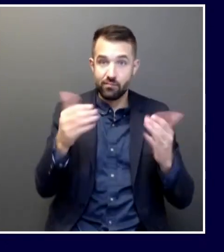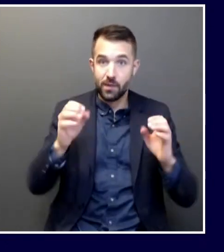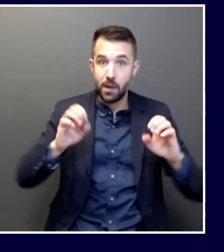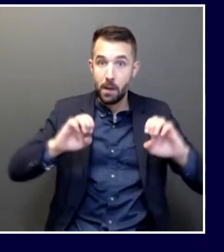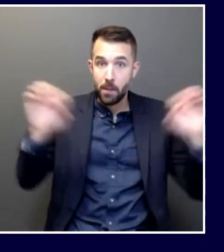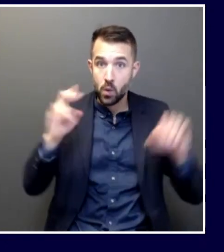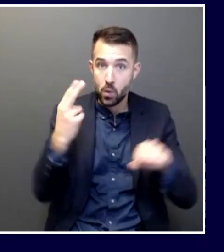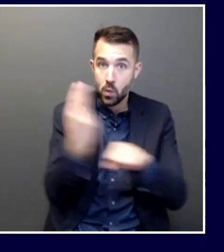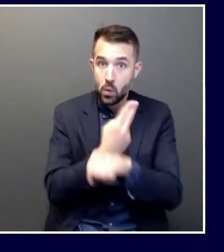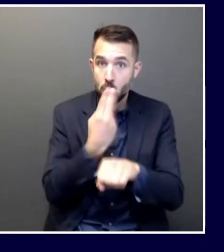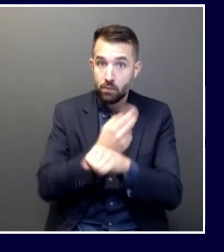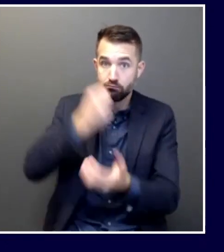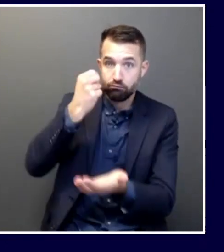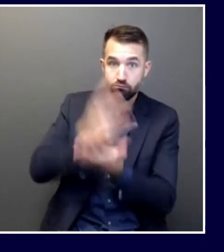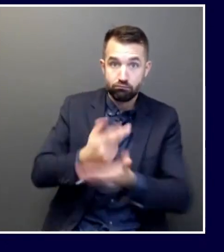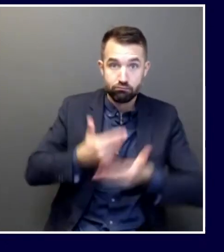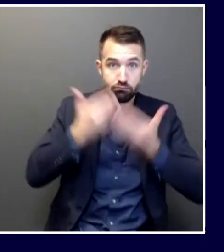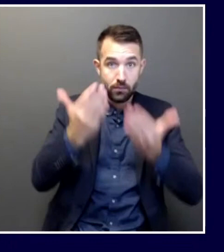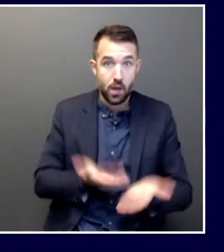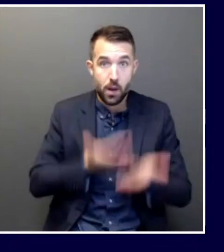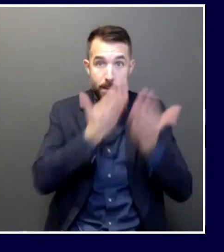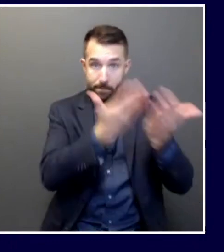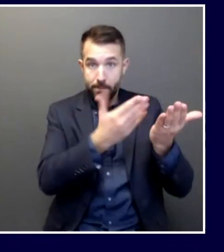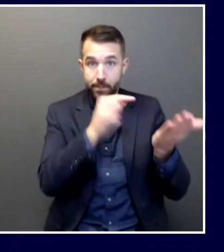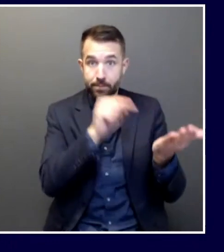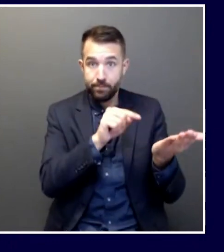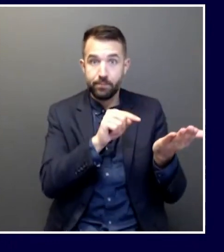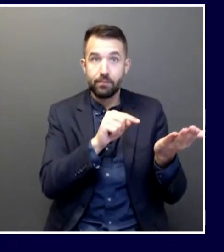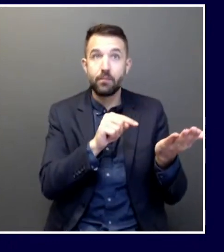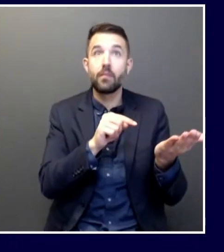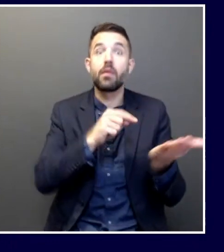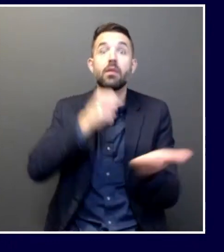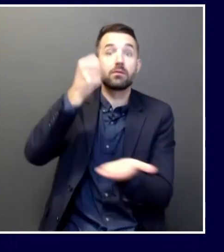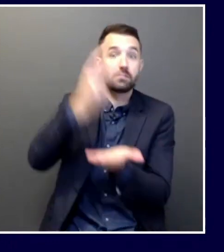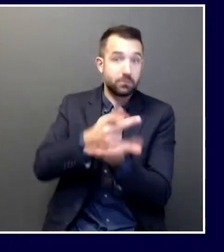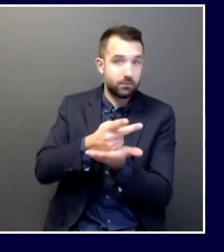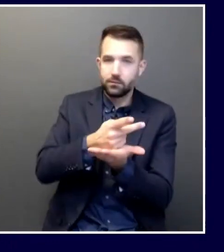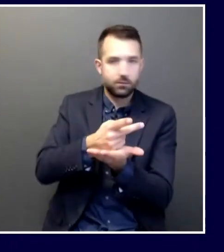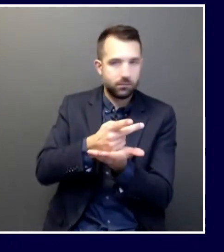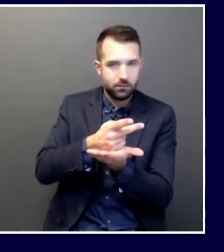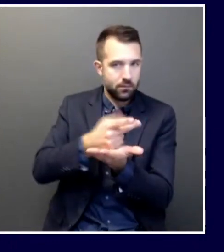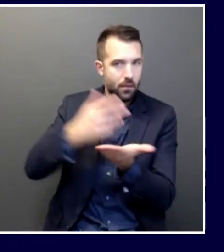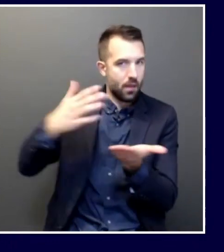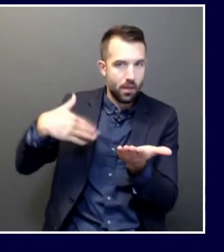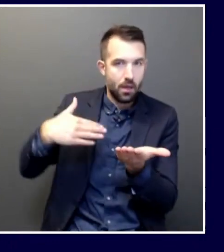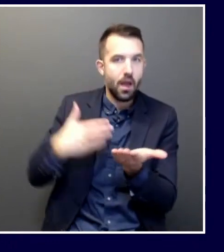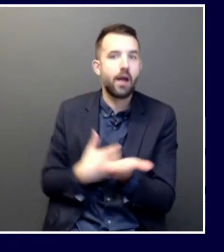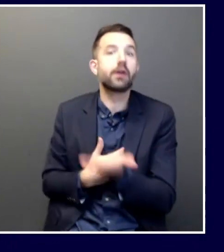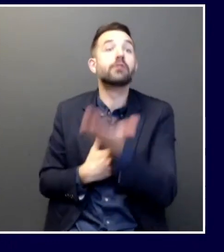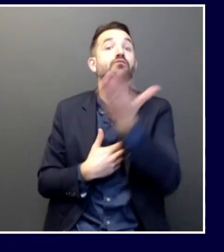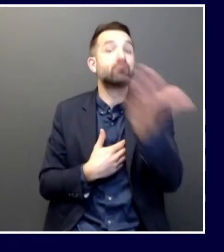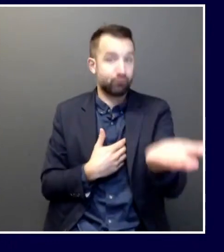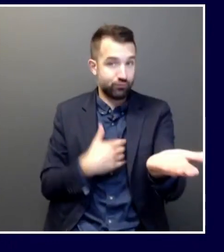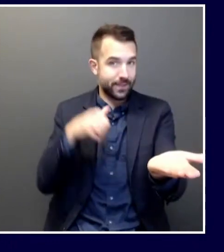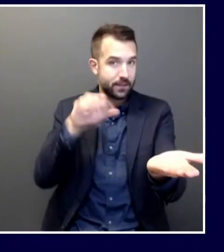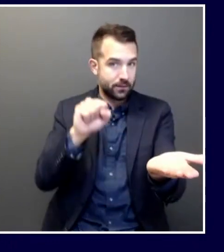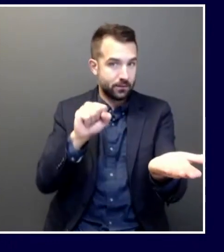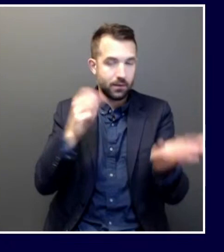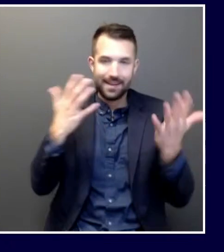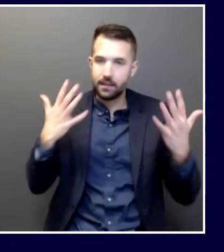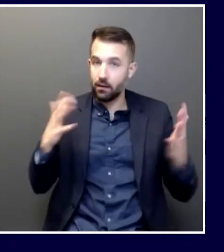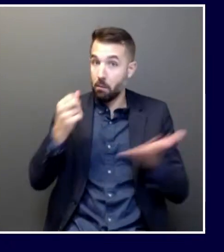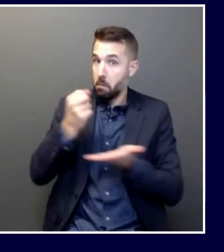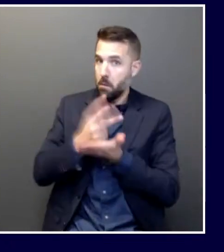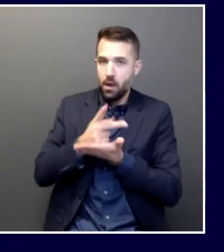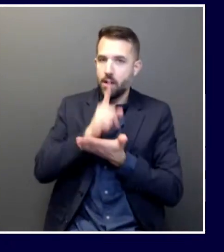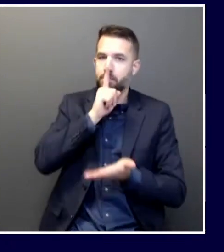recommendation on its own does not yet mean the vaccine is available. The next step in the process, or the next steps in the